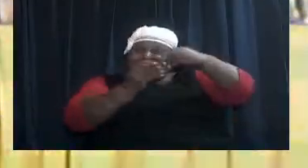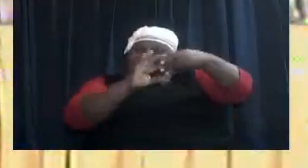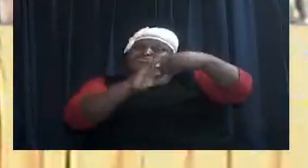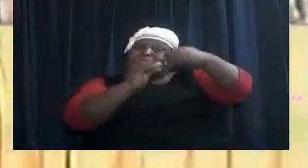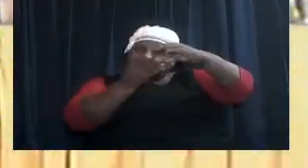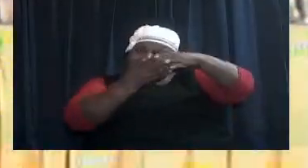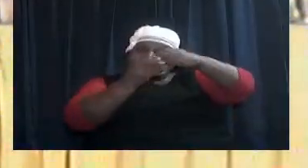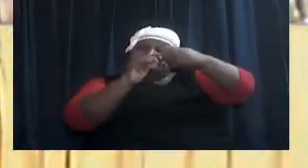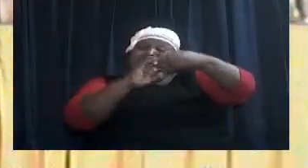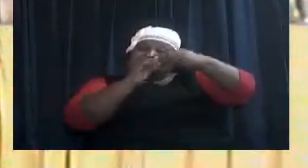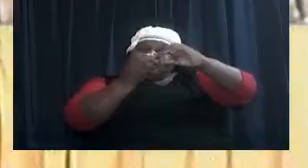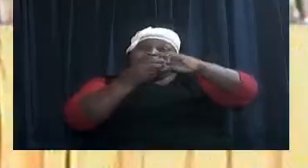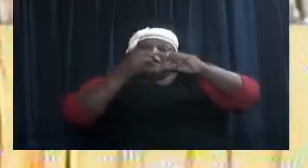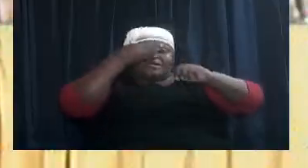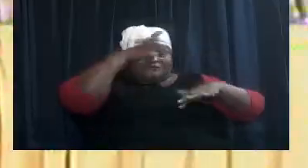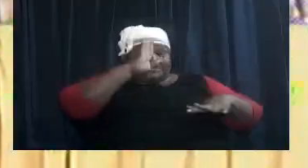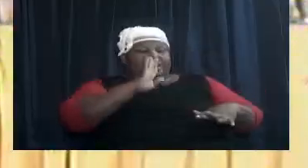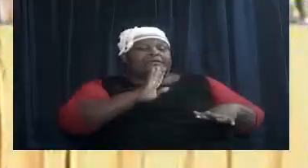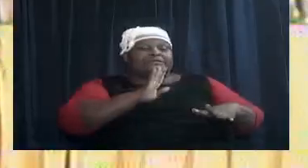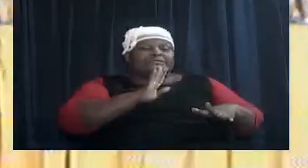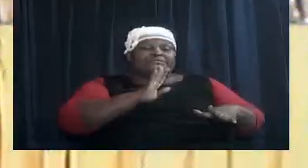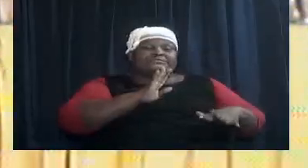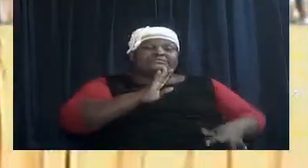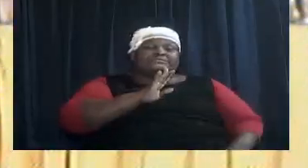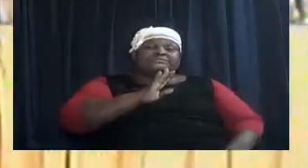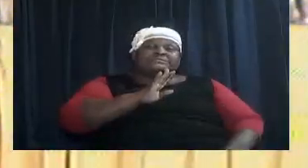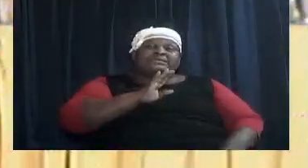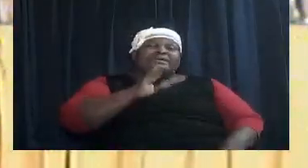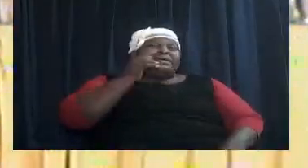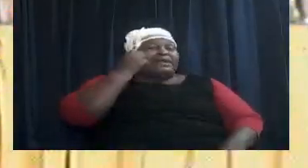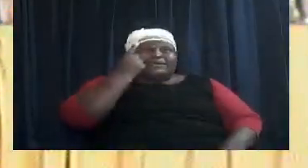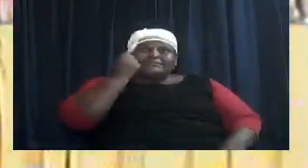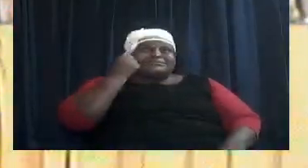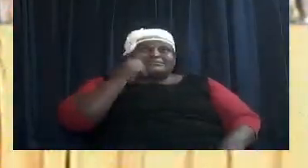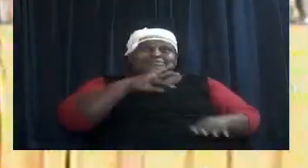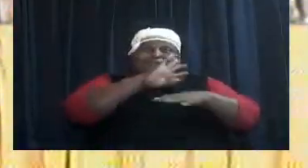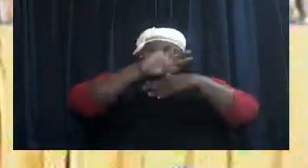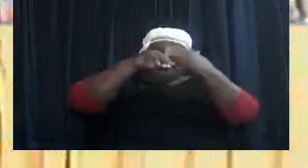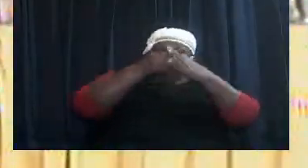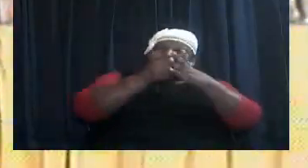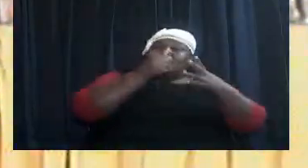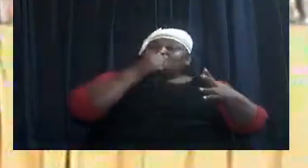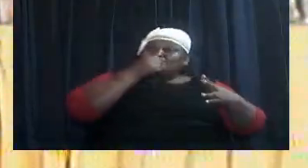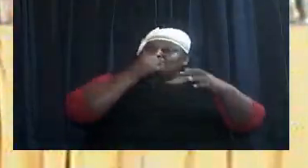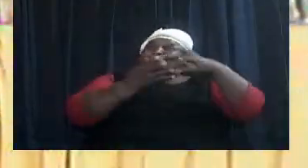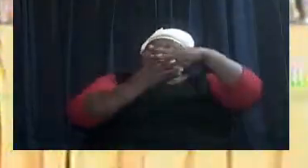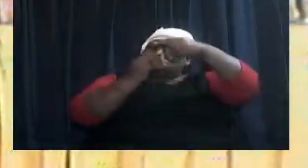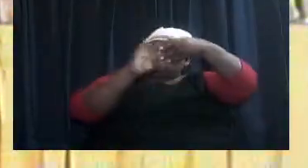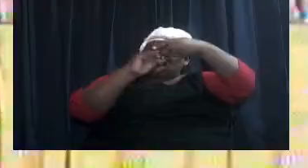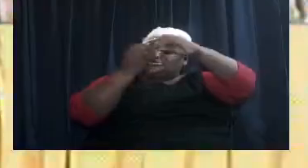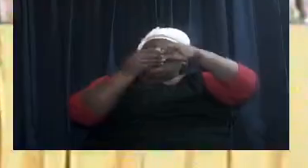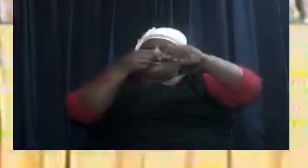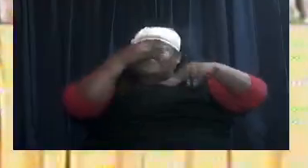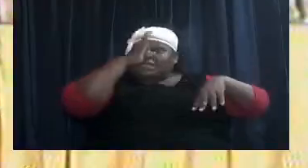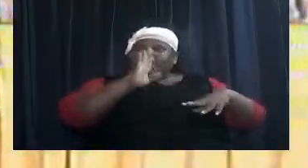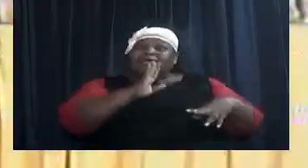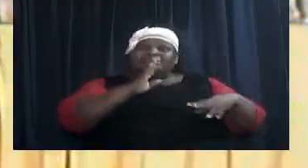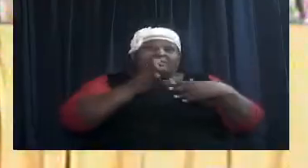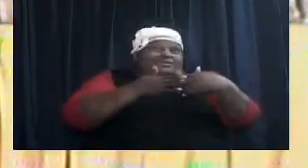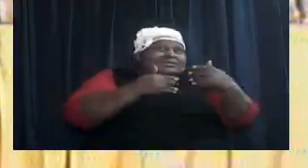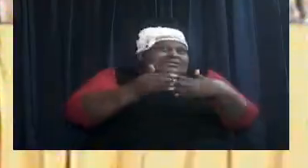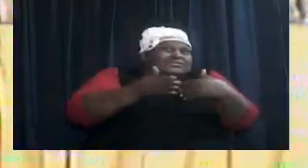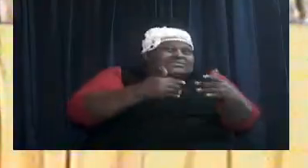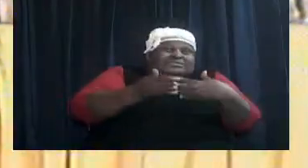all the mysteries of God. I understand all the mystery of God. He said, though I have